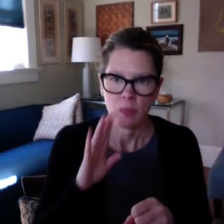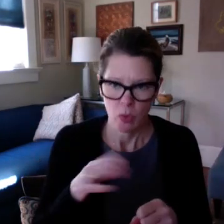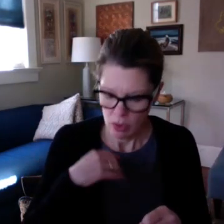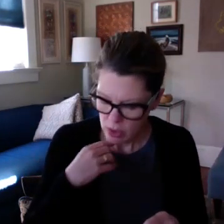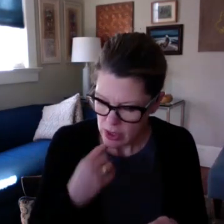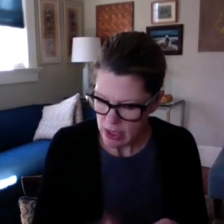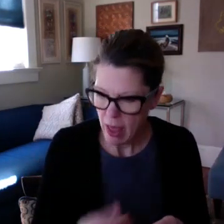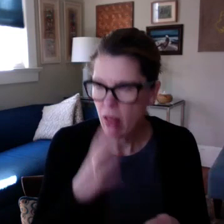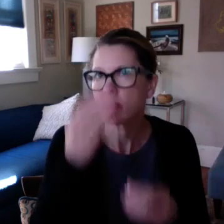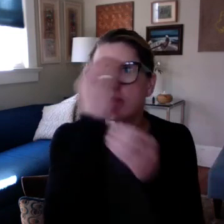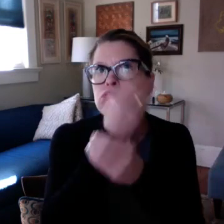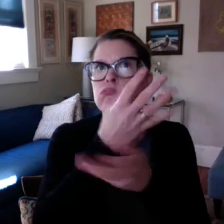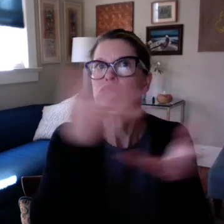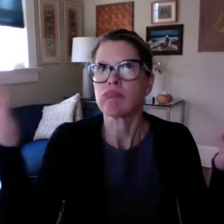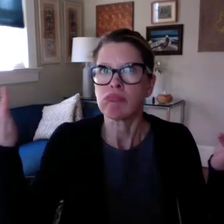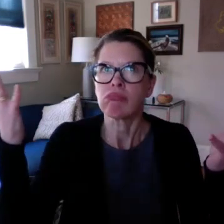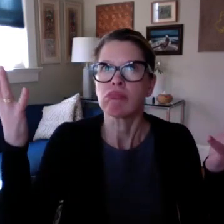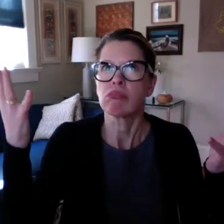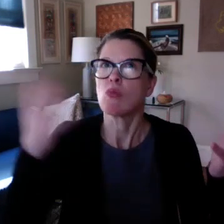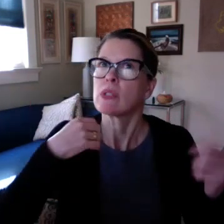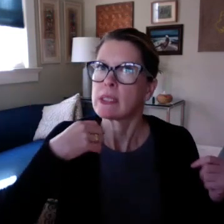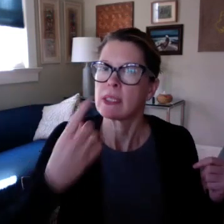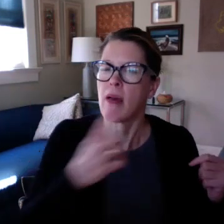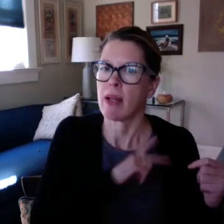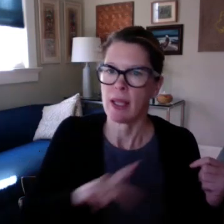before kings and will not be ashamed.